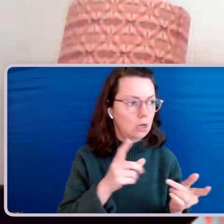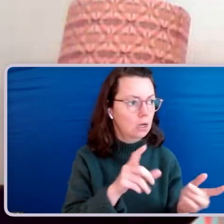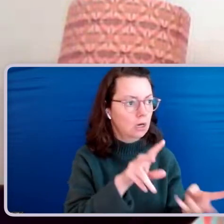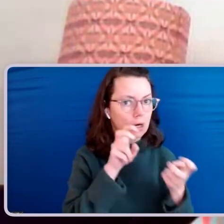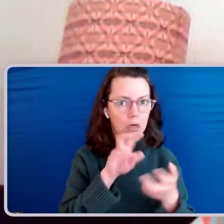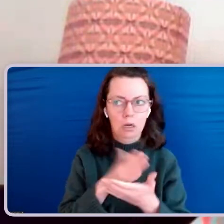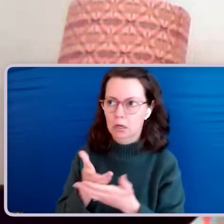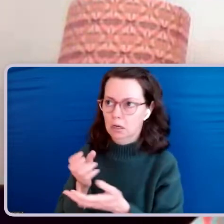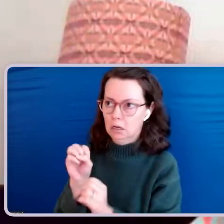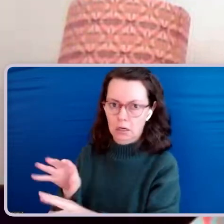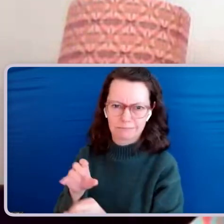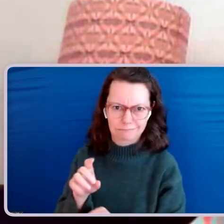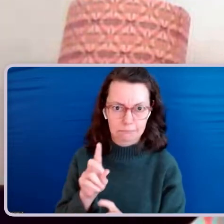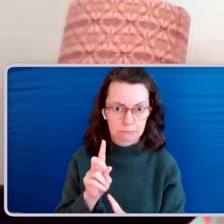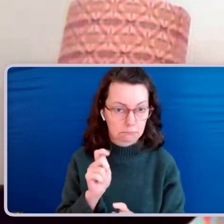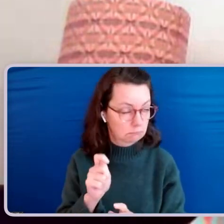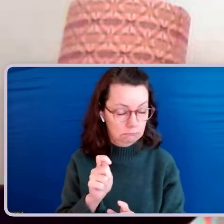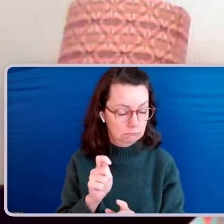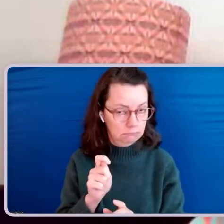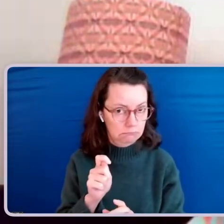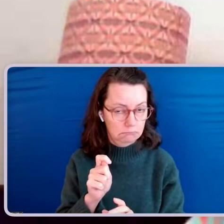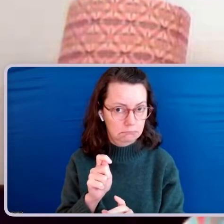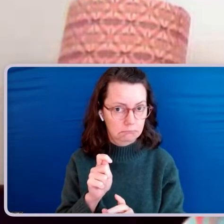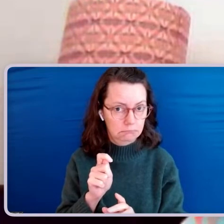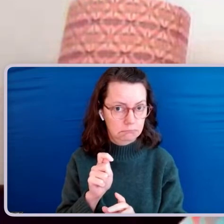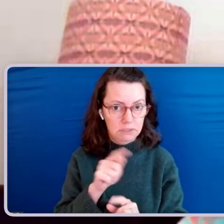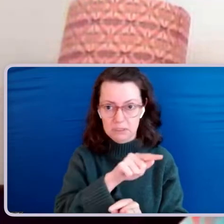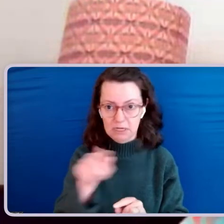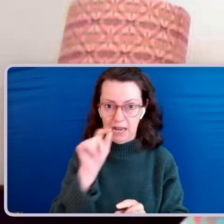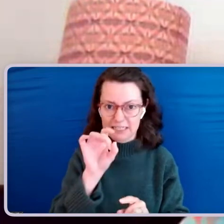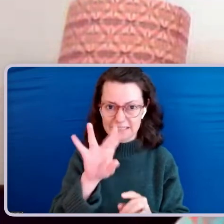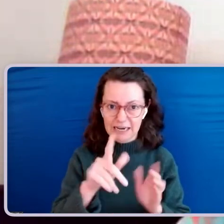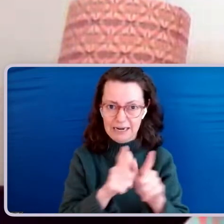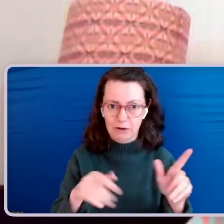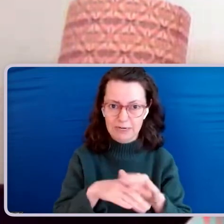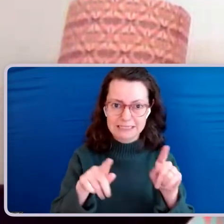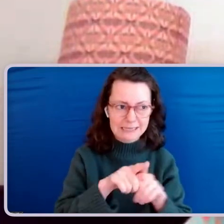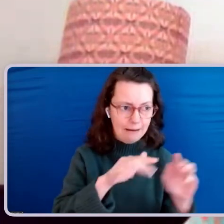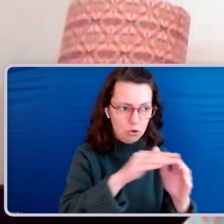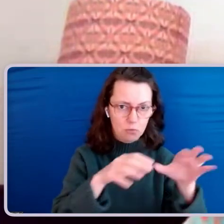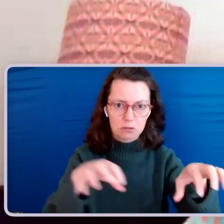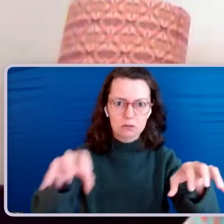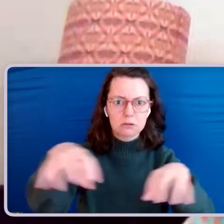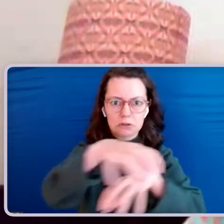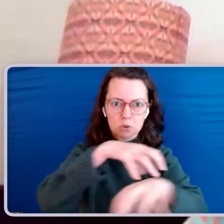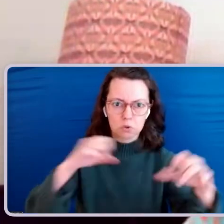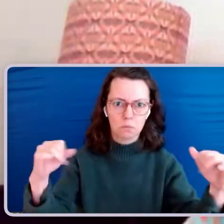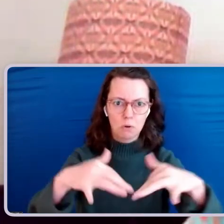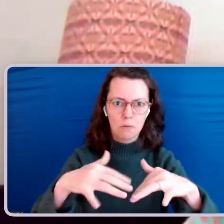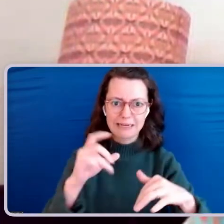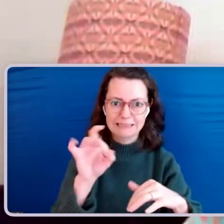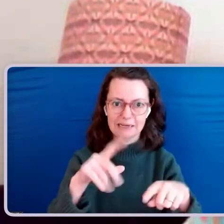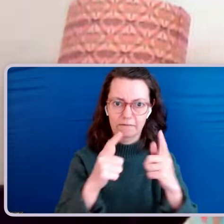our remote communities speak up to 10 languages because of all the surrounding communities. So it's really